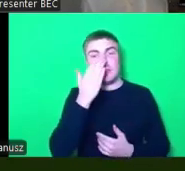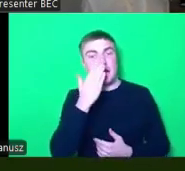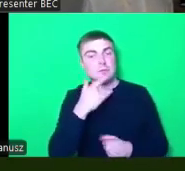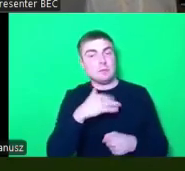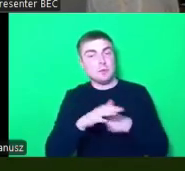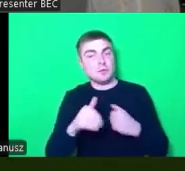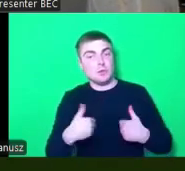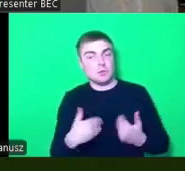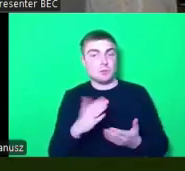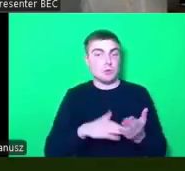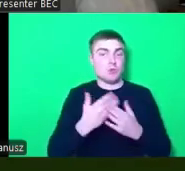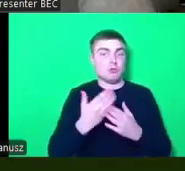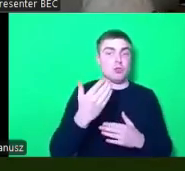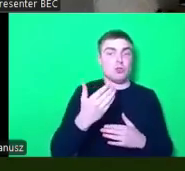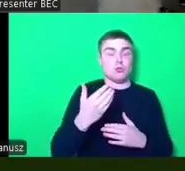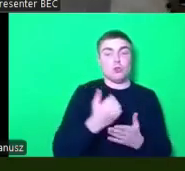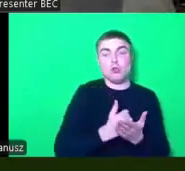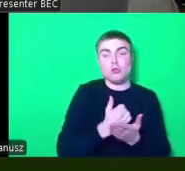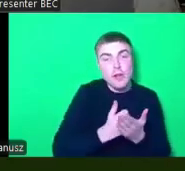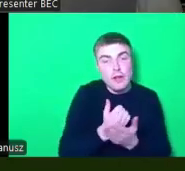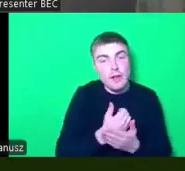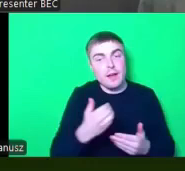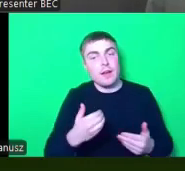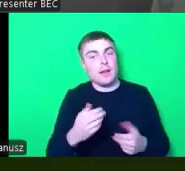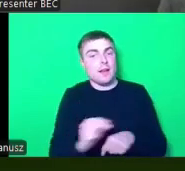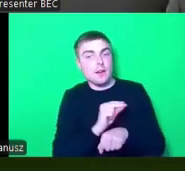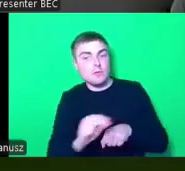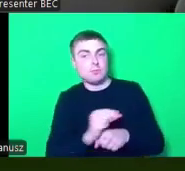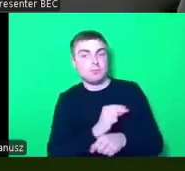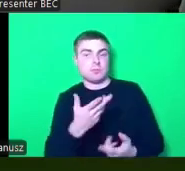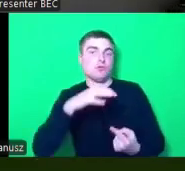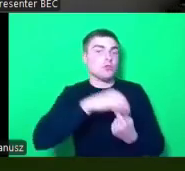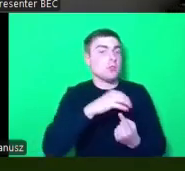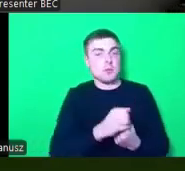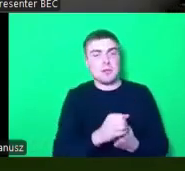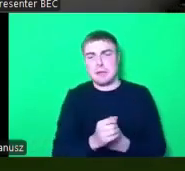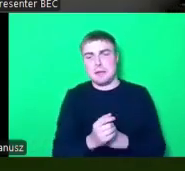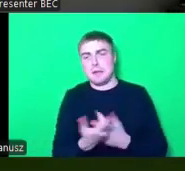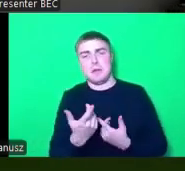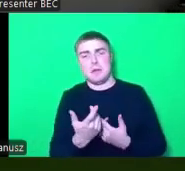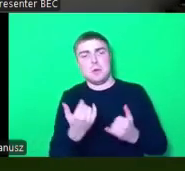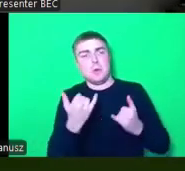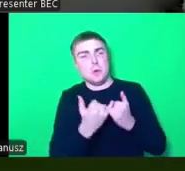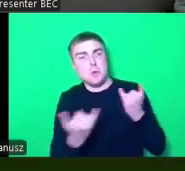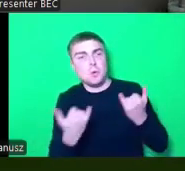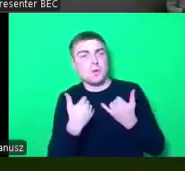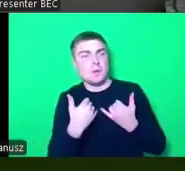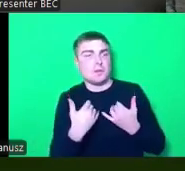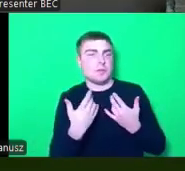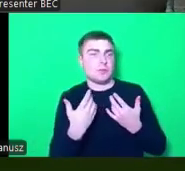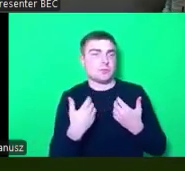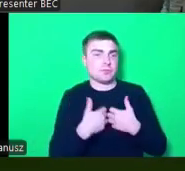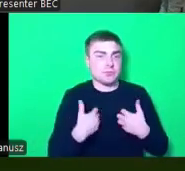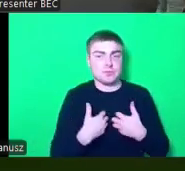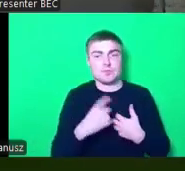fine particles, and there can be, of course, also what we call negative ecosystem services,